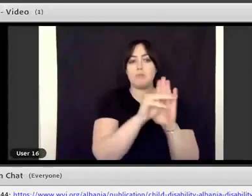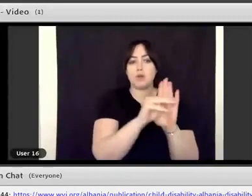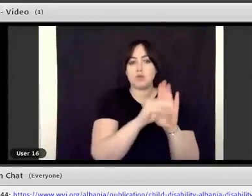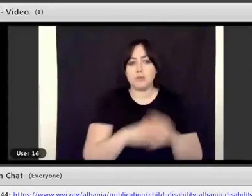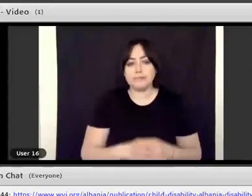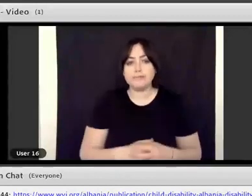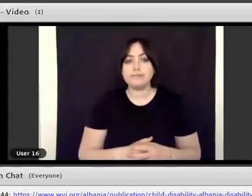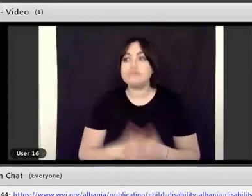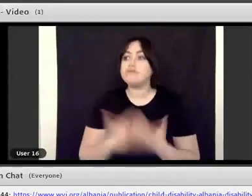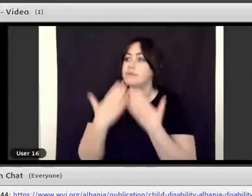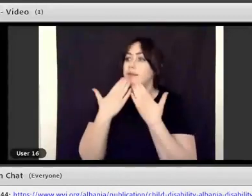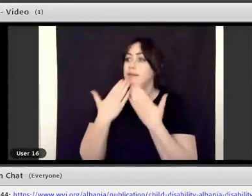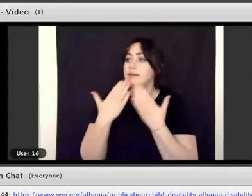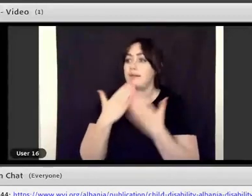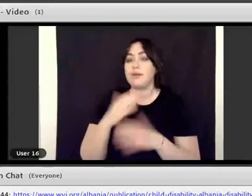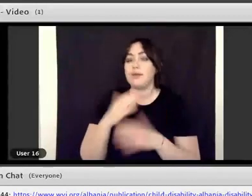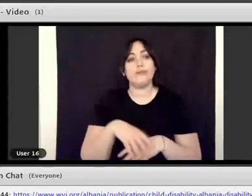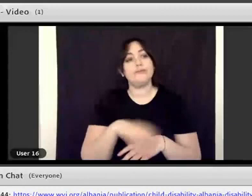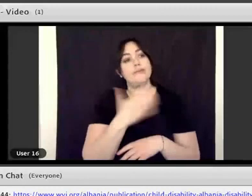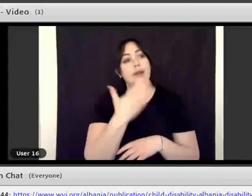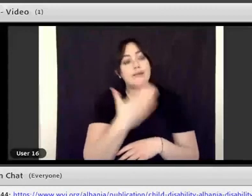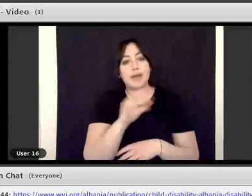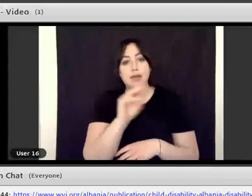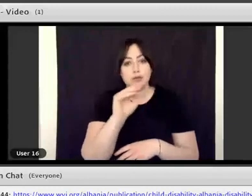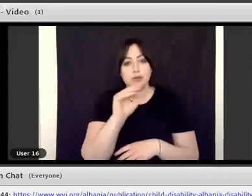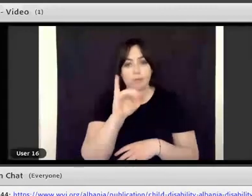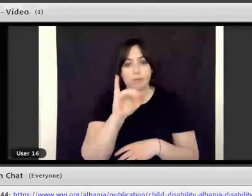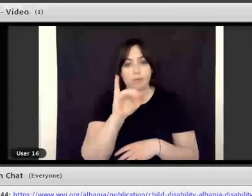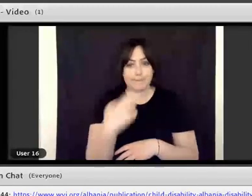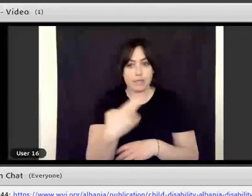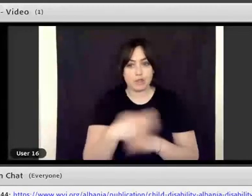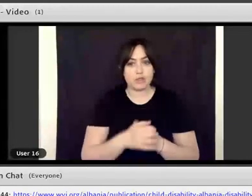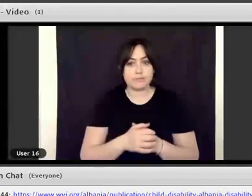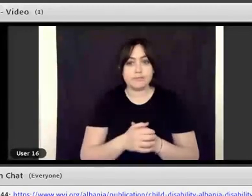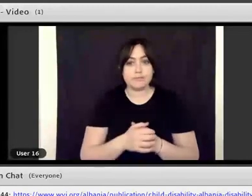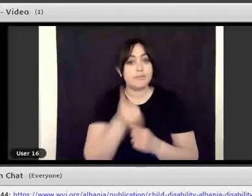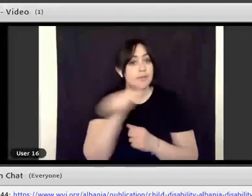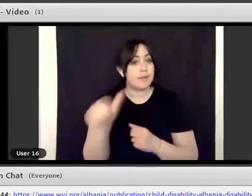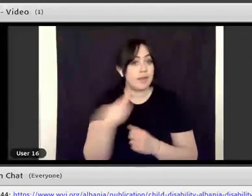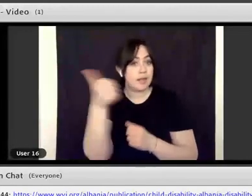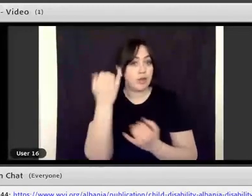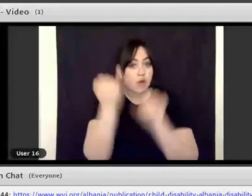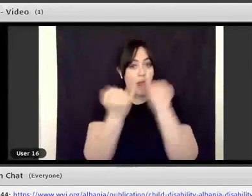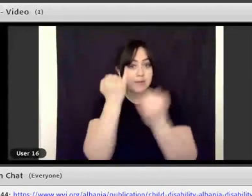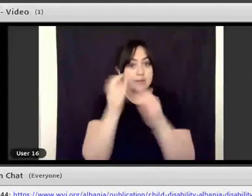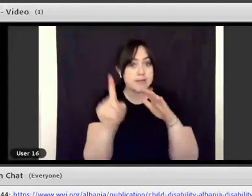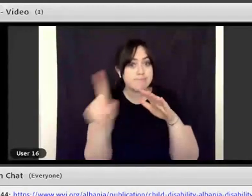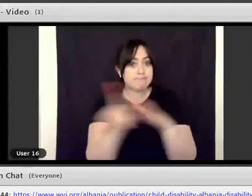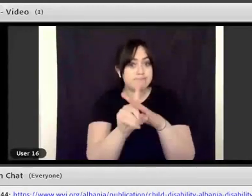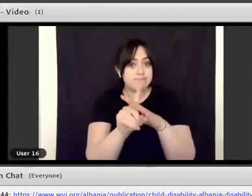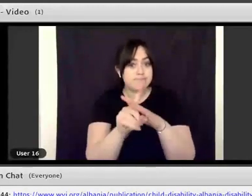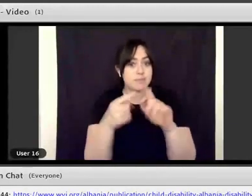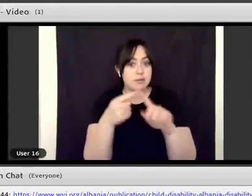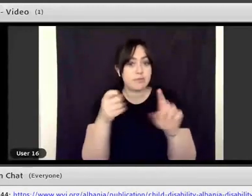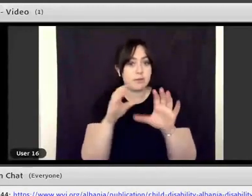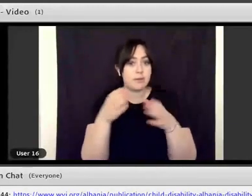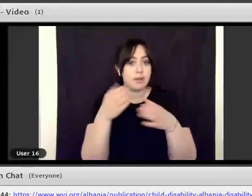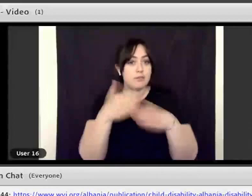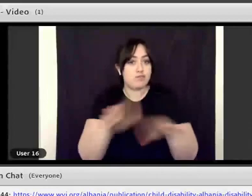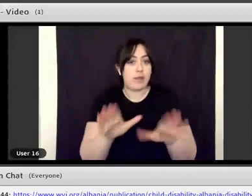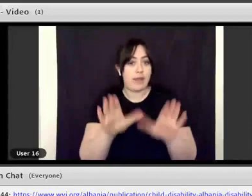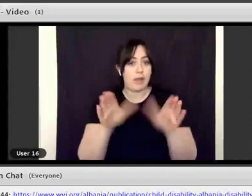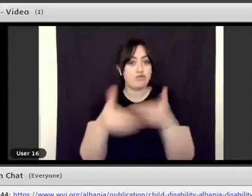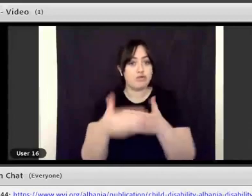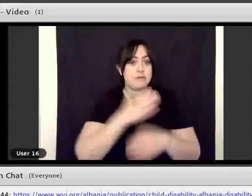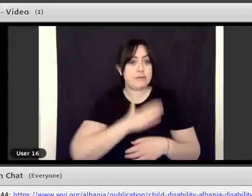Thank you so much, Mitch. Any other ideas that came to light in your breakout rooms that you'd like to share? Please feel free to come off